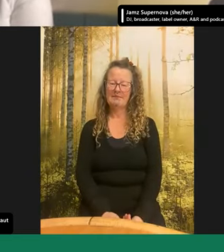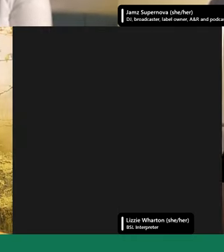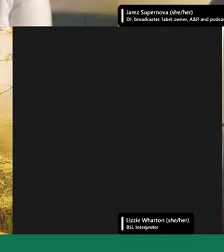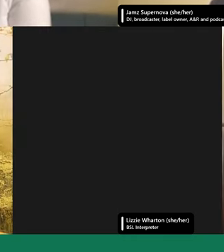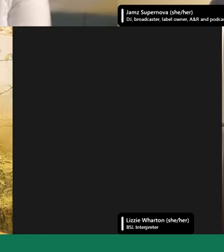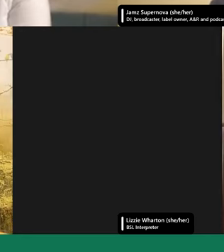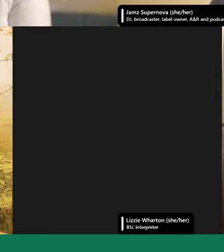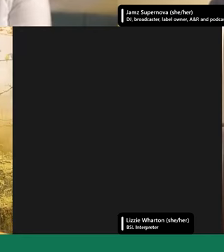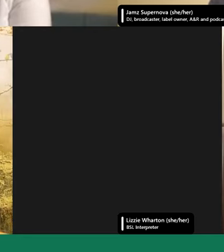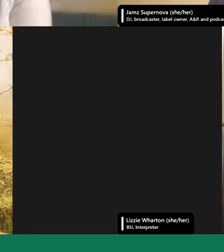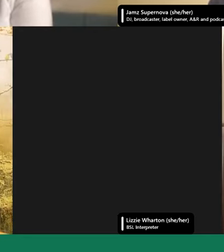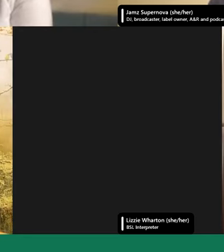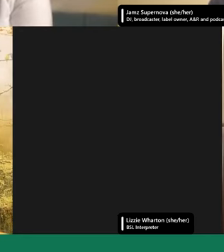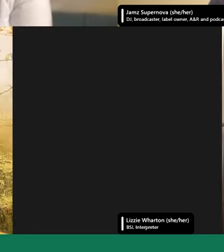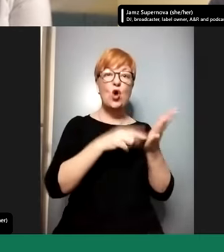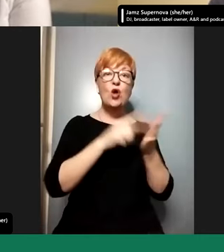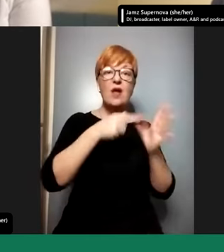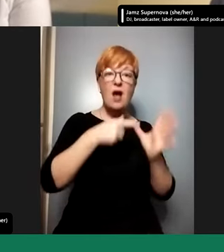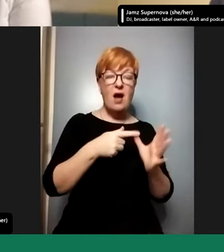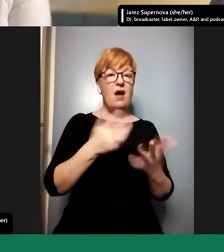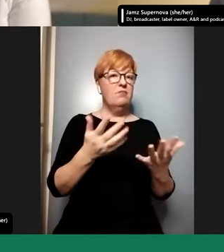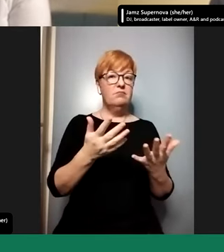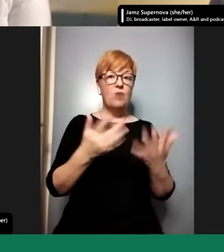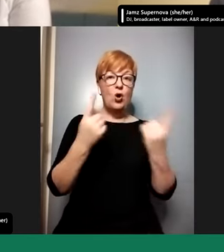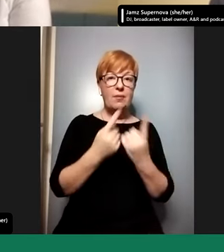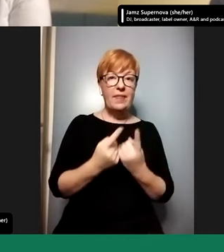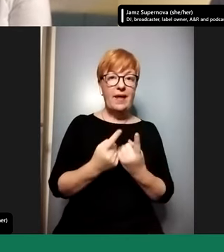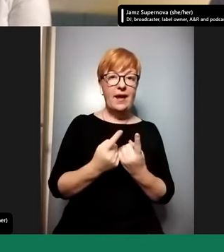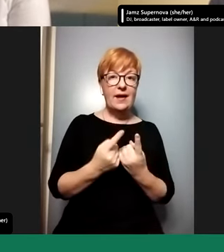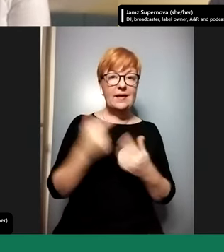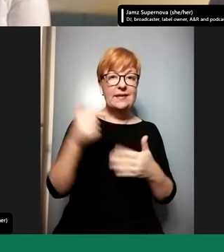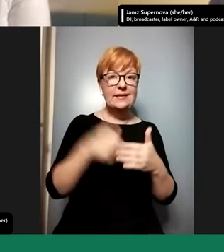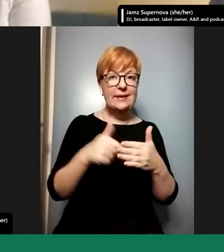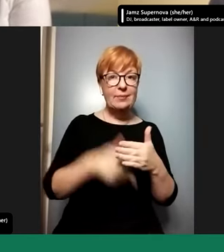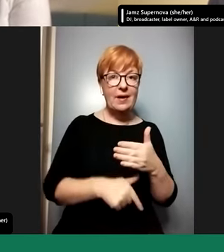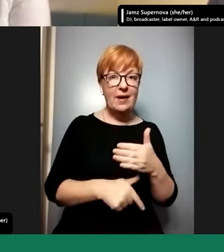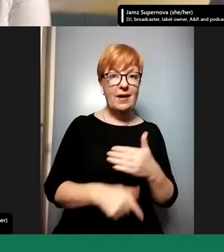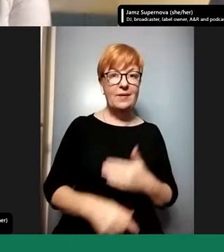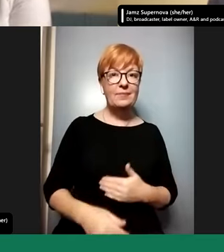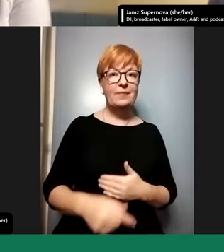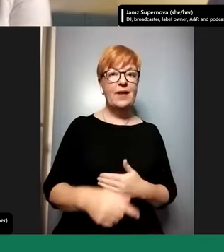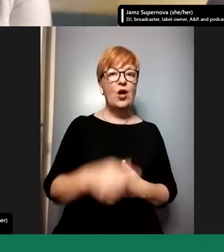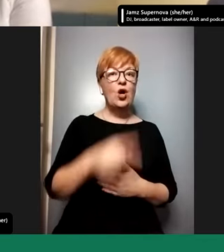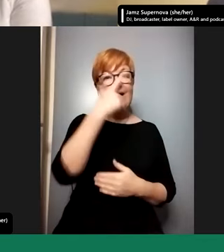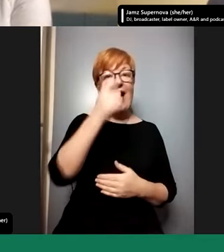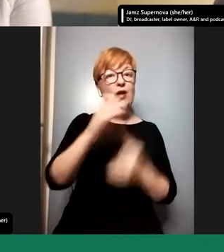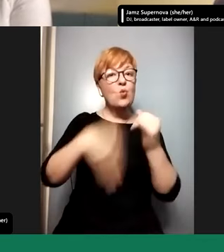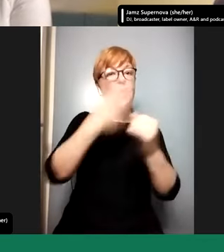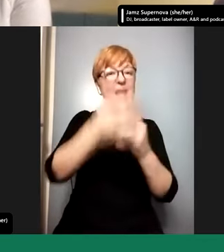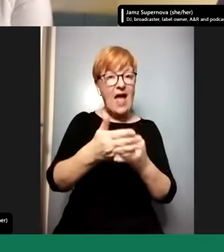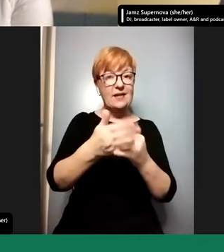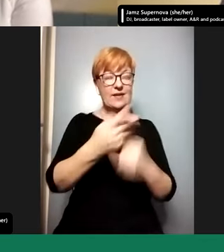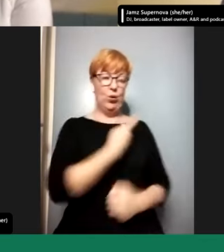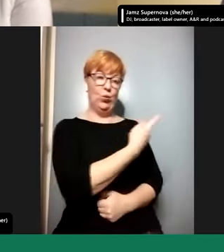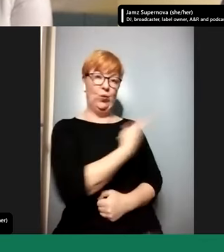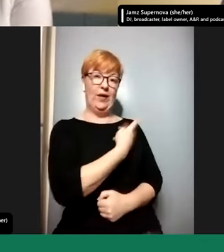resonates with you or you want to dig a little bit deeper into something, we can do that towards the end. And we us two are going to have